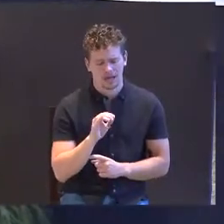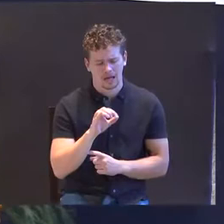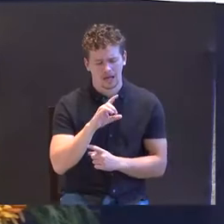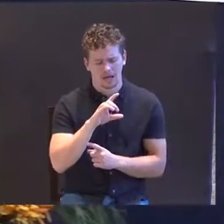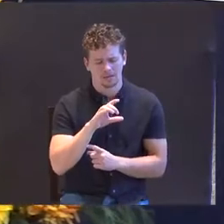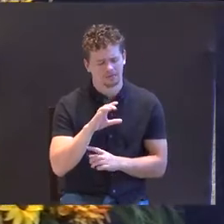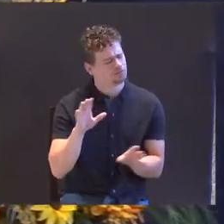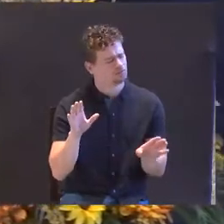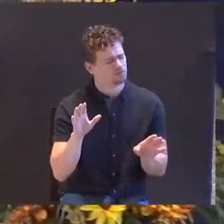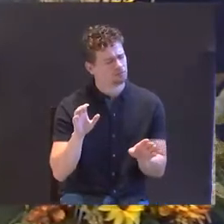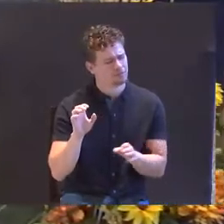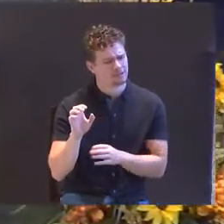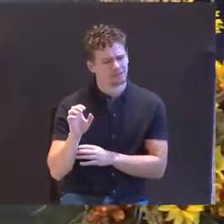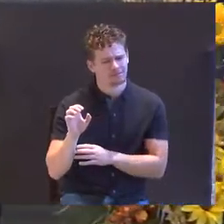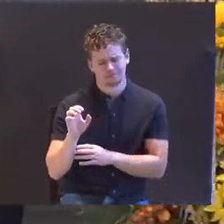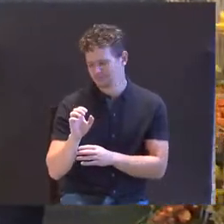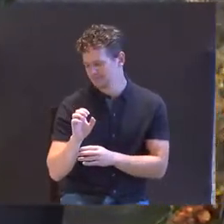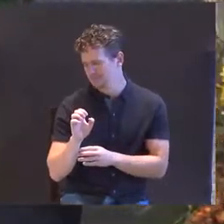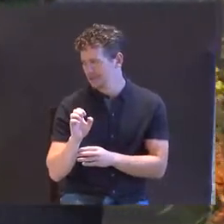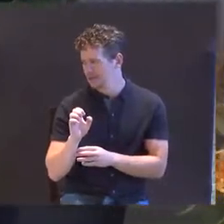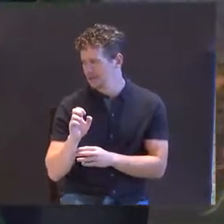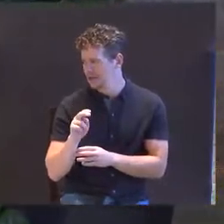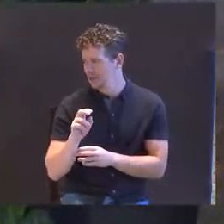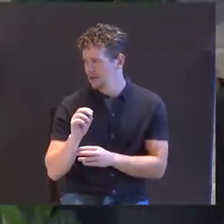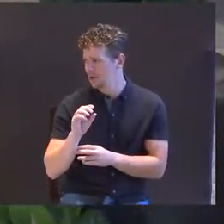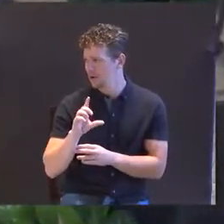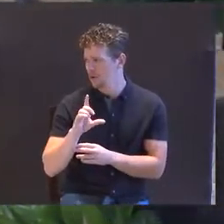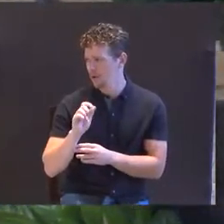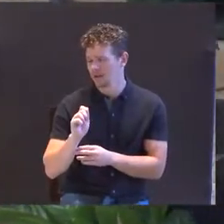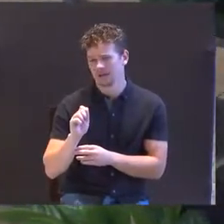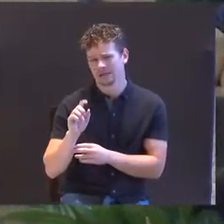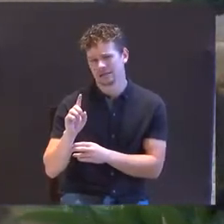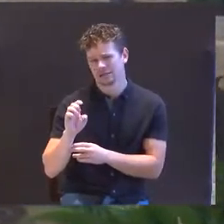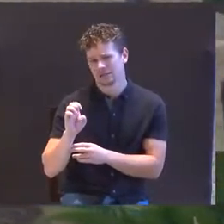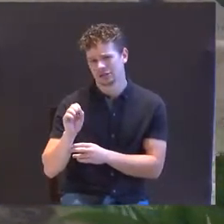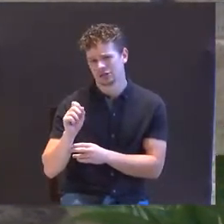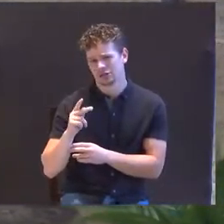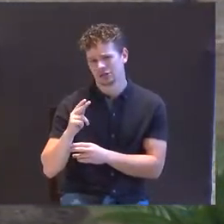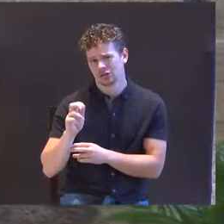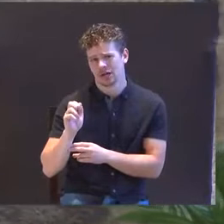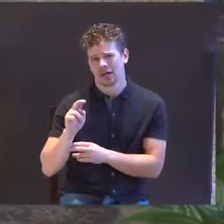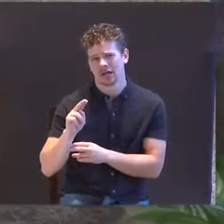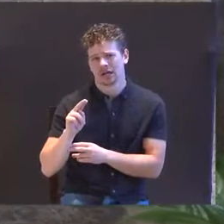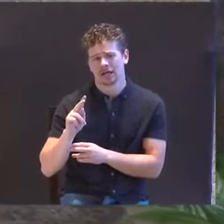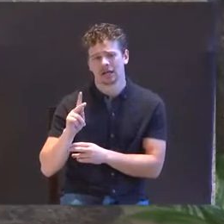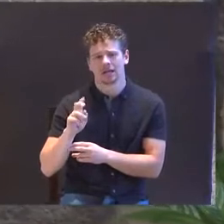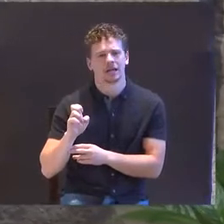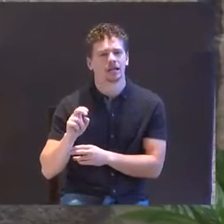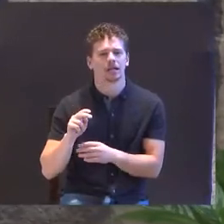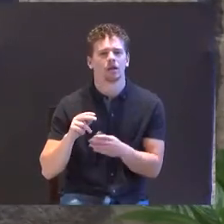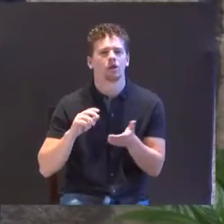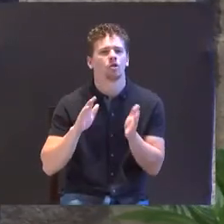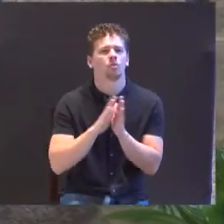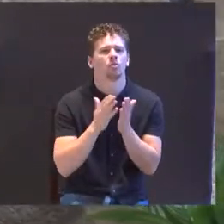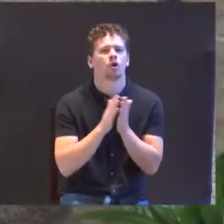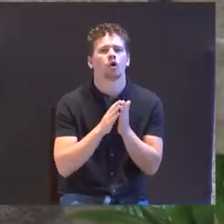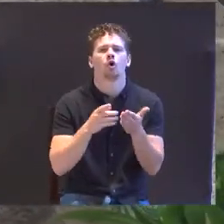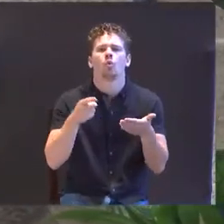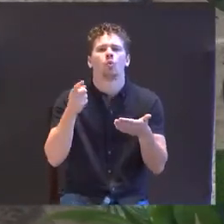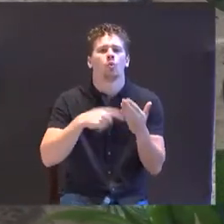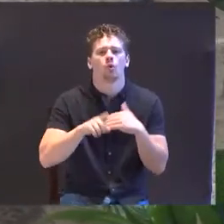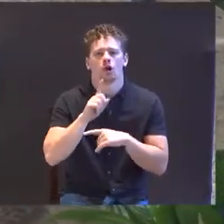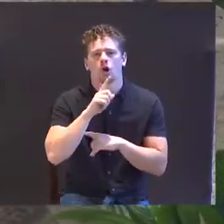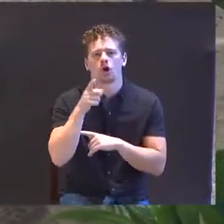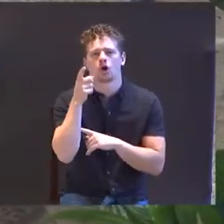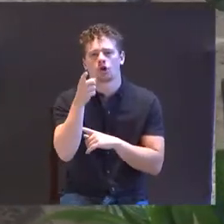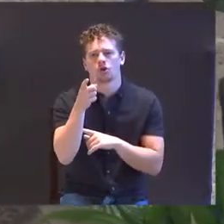Imelda Shanklin, in her book, What Are You?, has a chapter in there on non-resistance. And she talks about